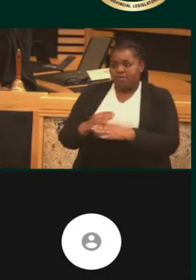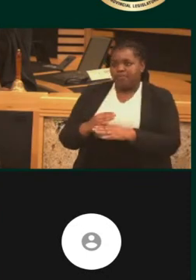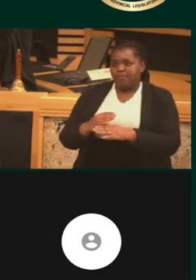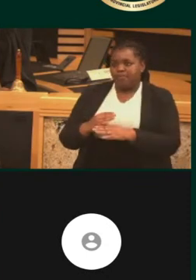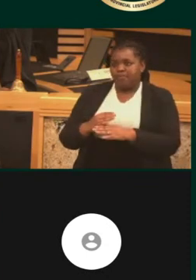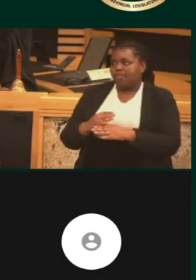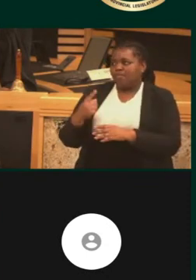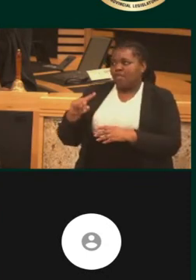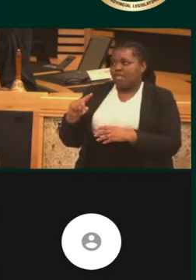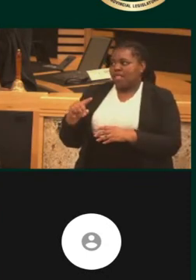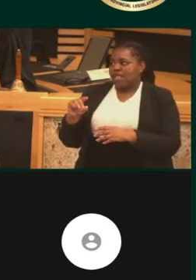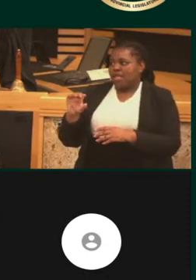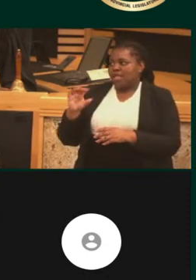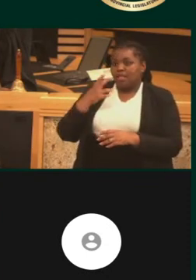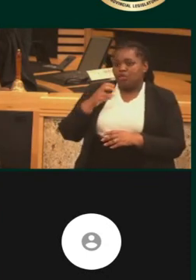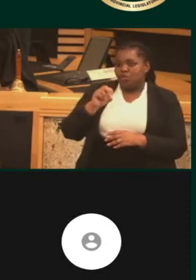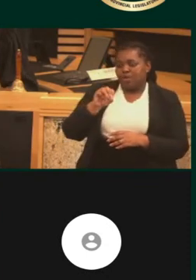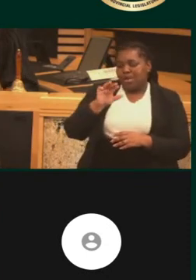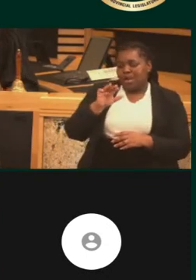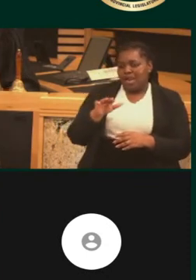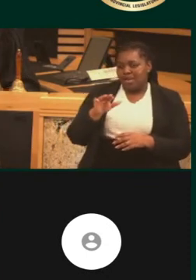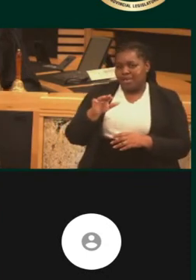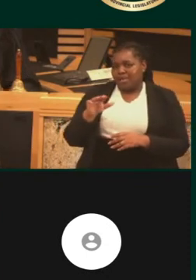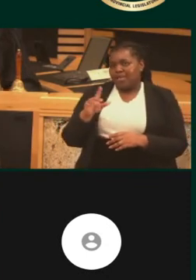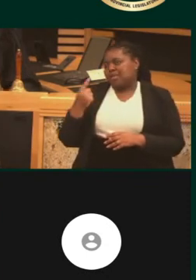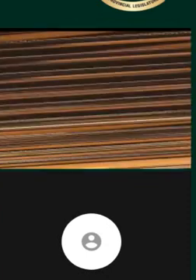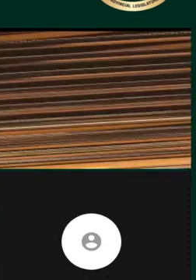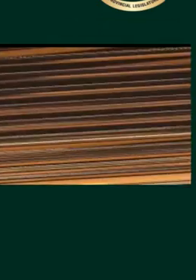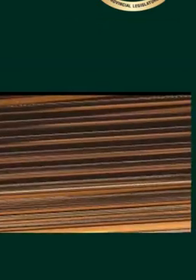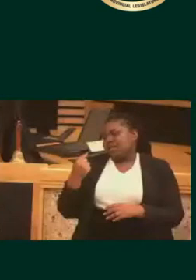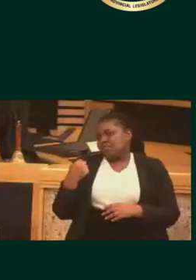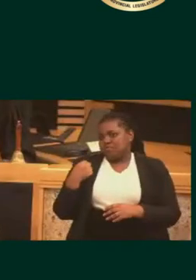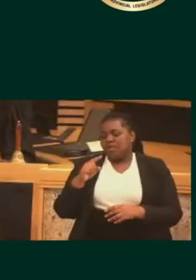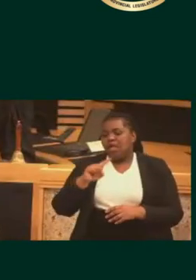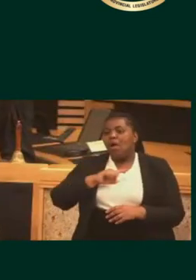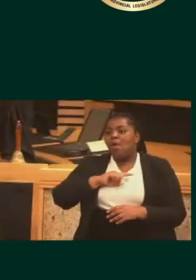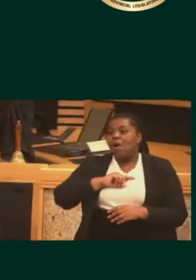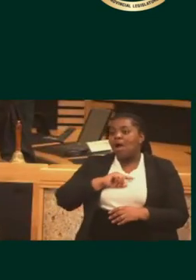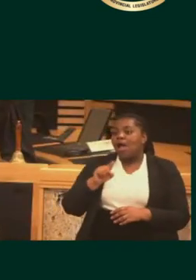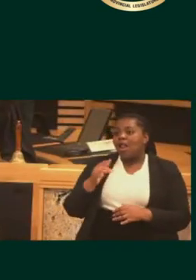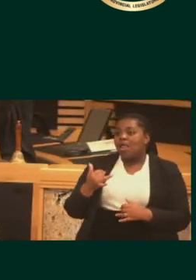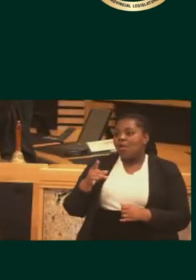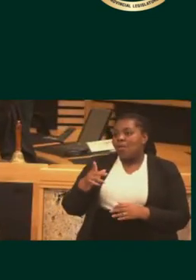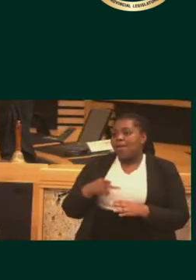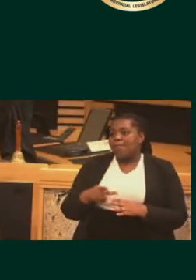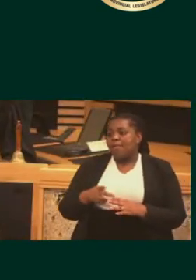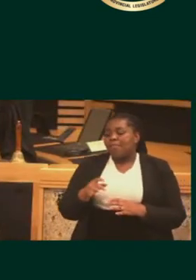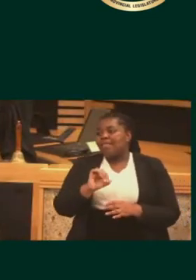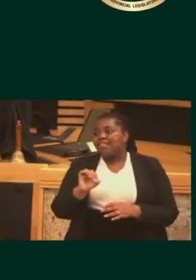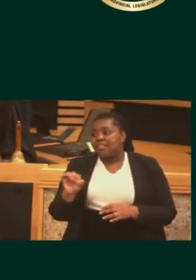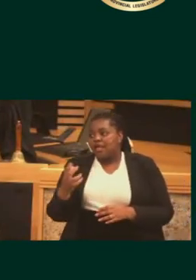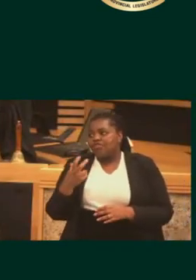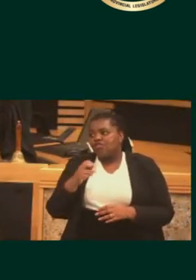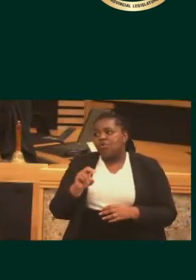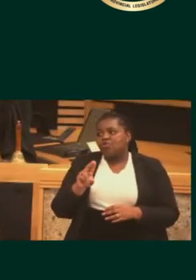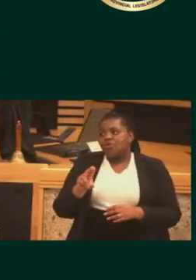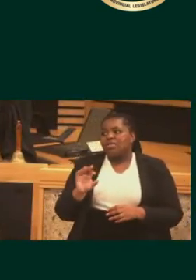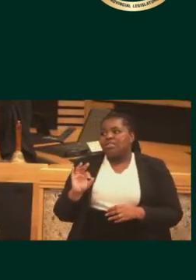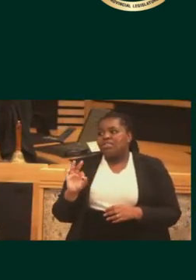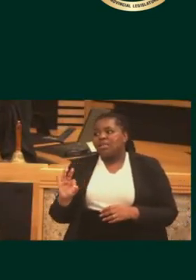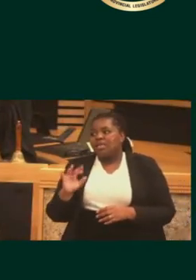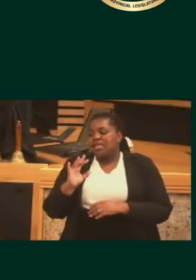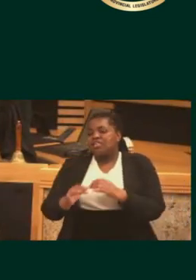over England in the 2019 rby World Cup final records that in their preparations for the 2023